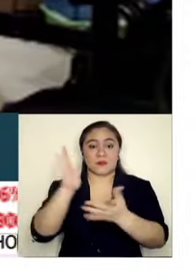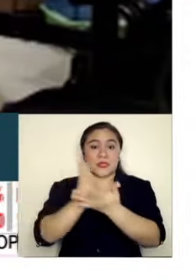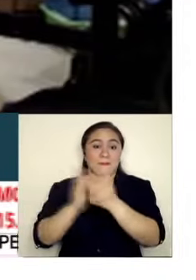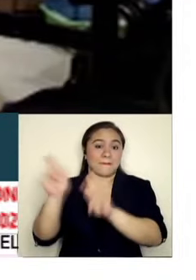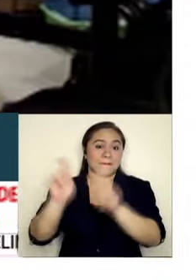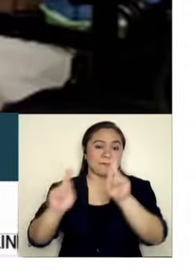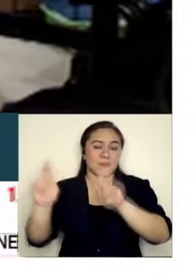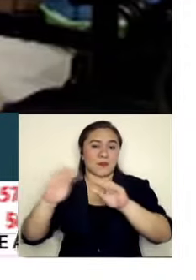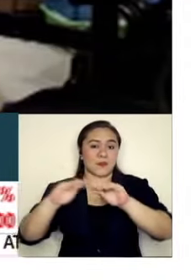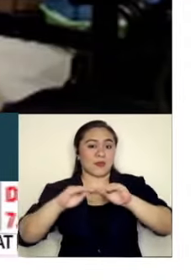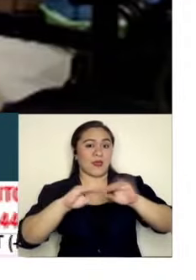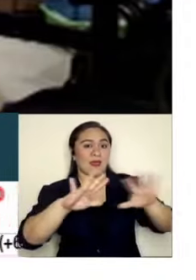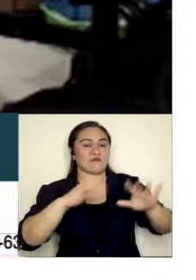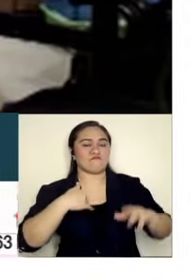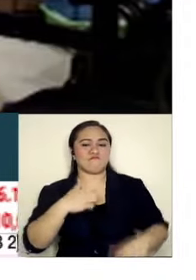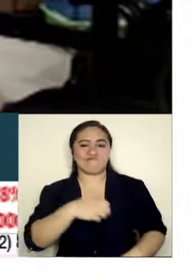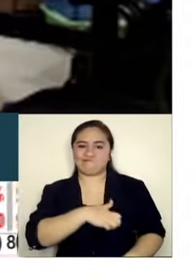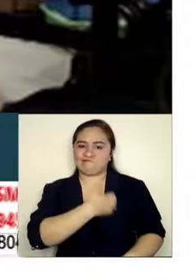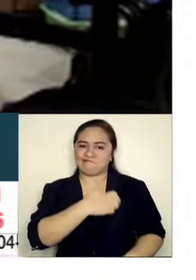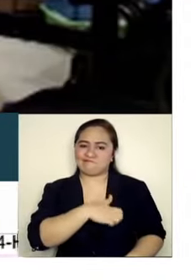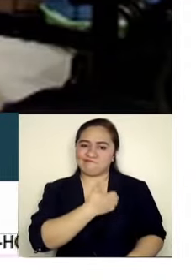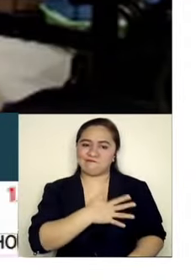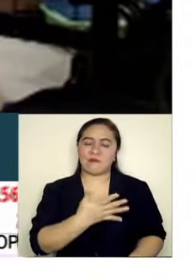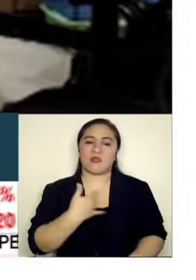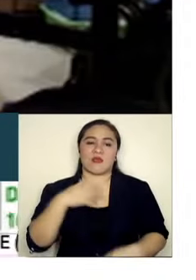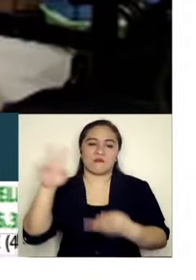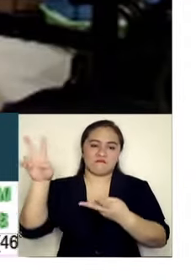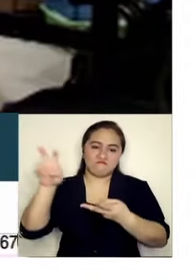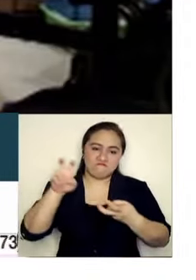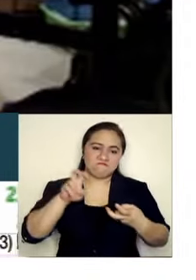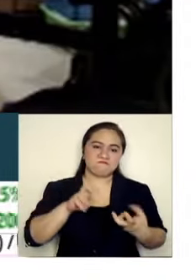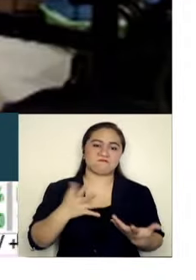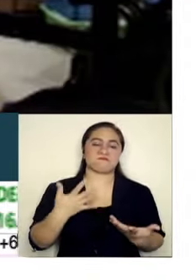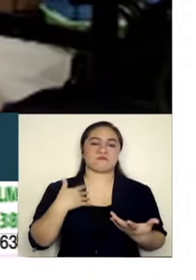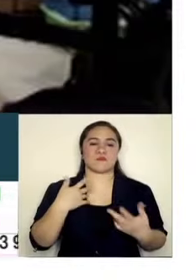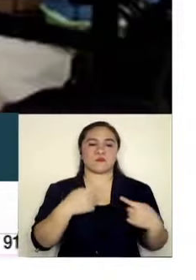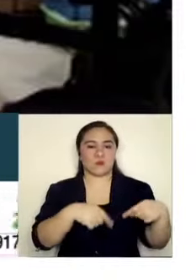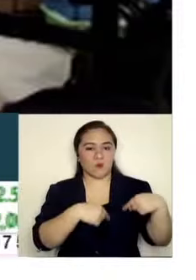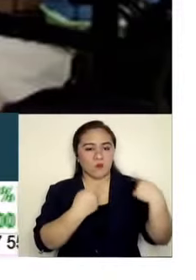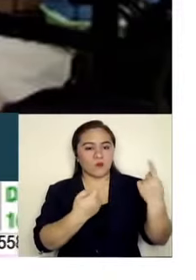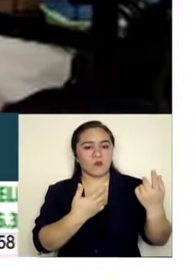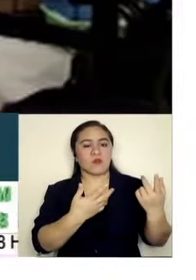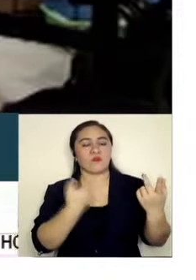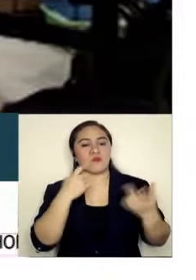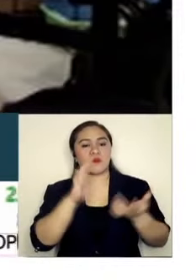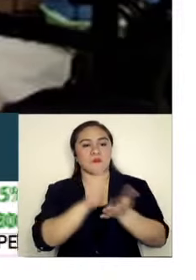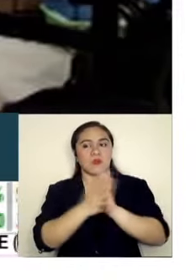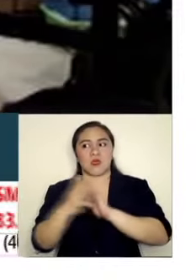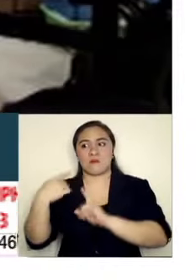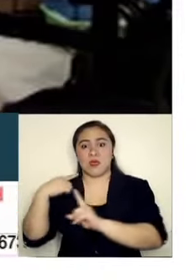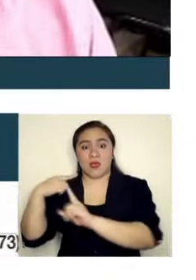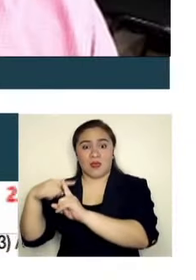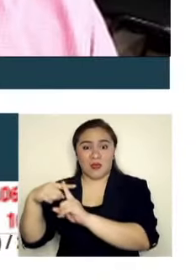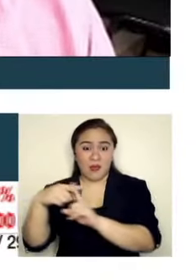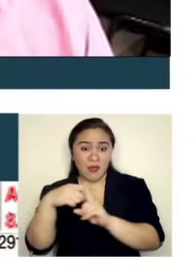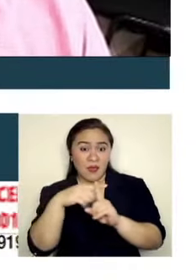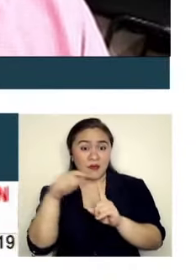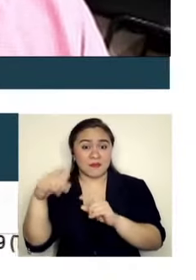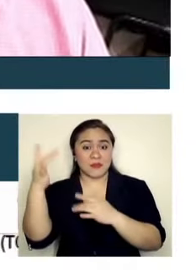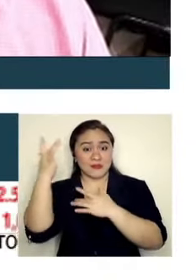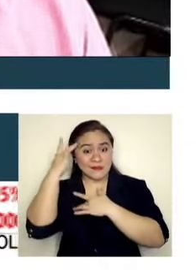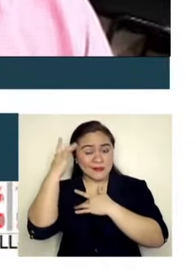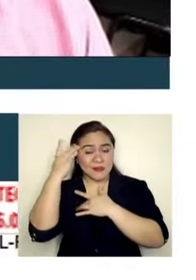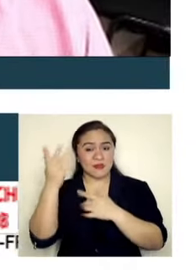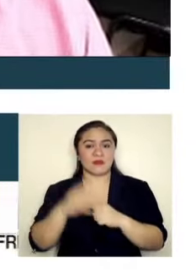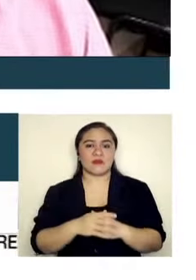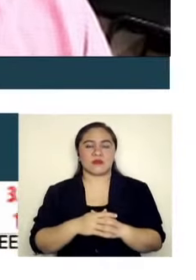affected and emotionally carried into the positivity of Delta. But here's the thing, Dr. Janairo, panic is